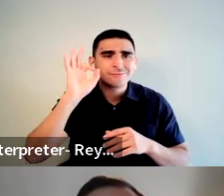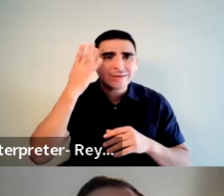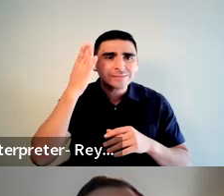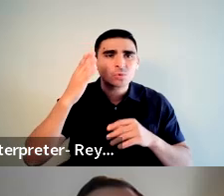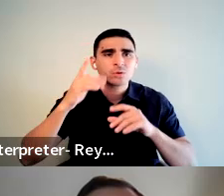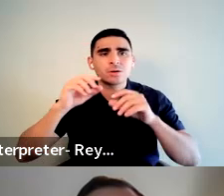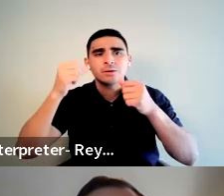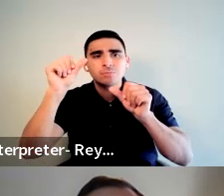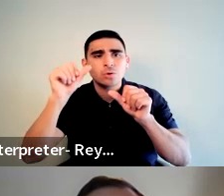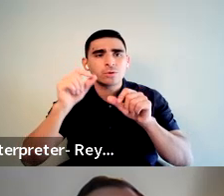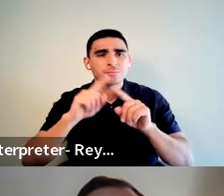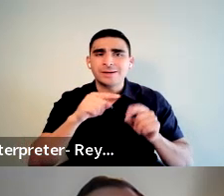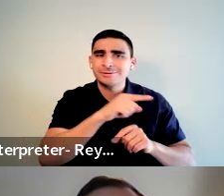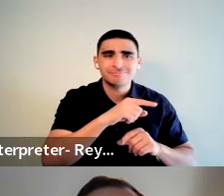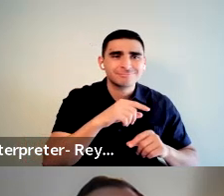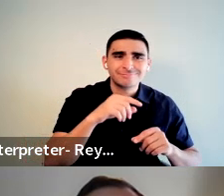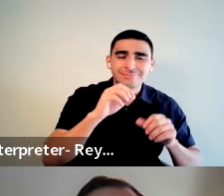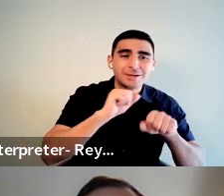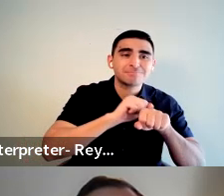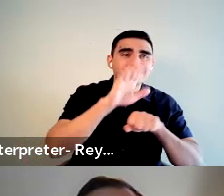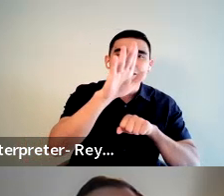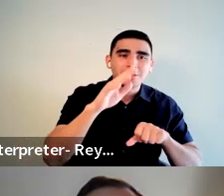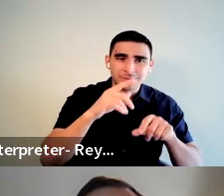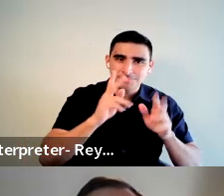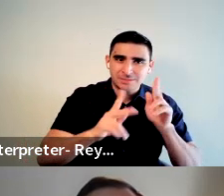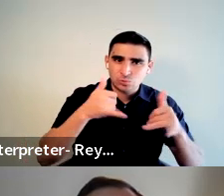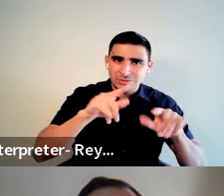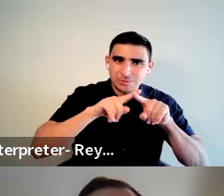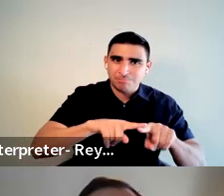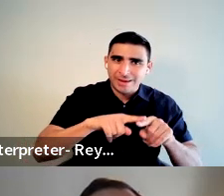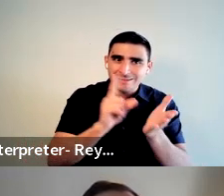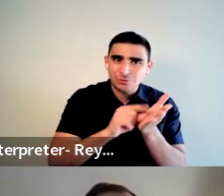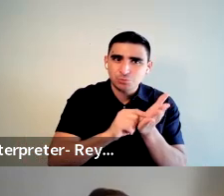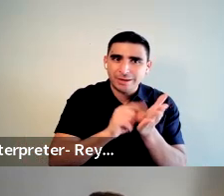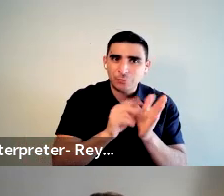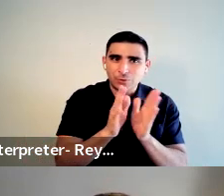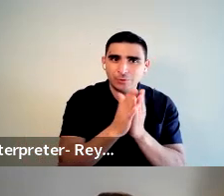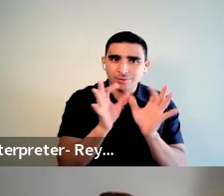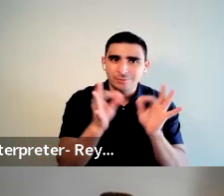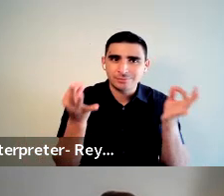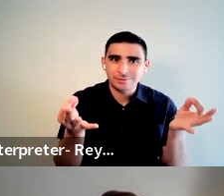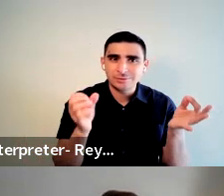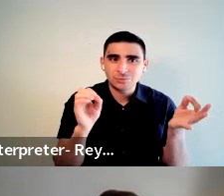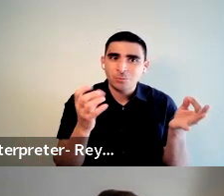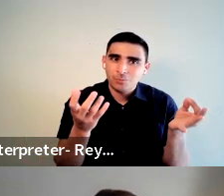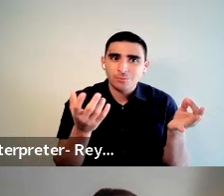for a newspaper campaign because that's where people get their information.